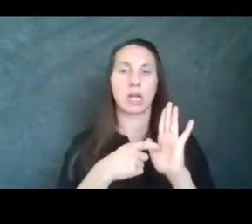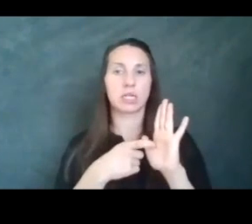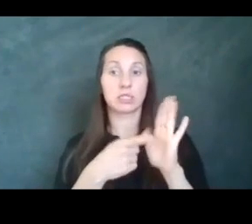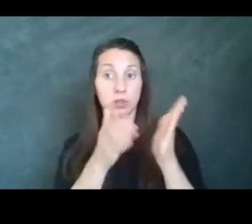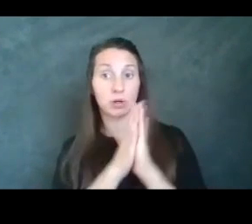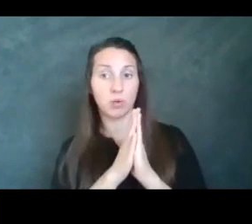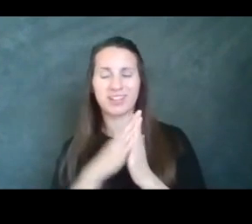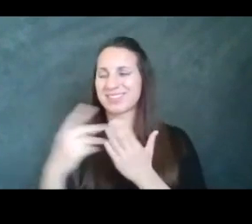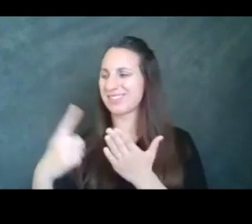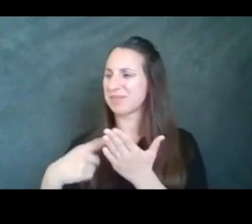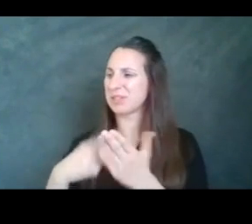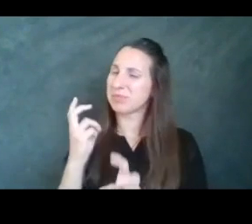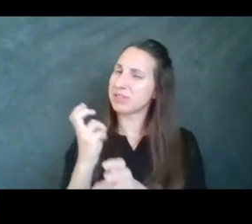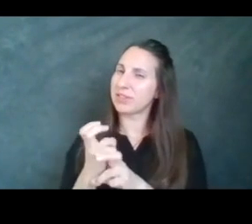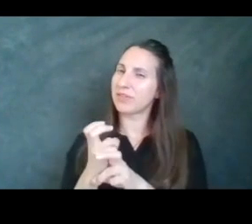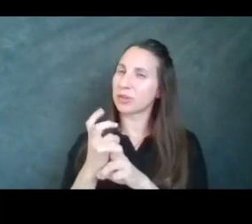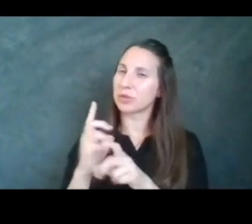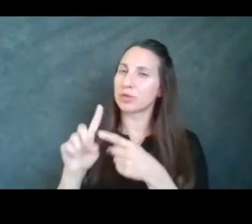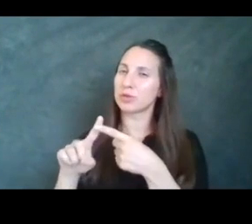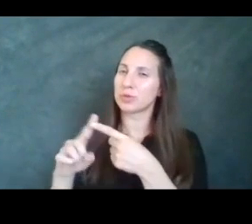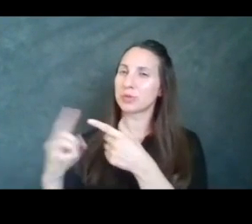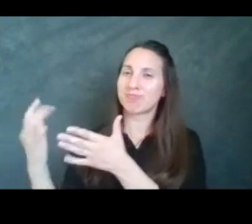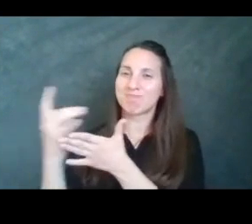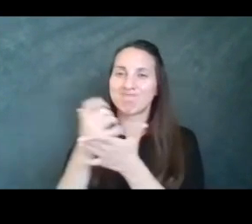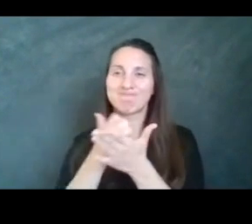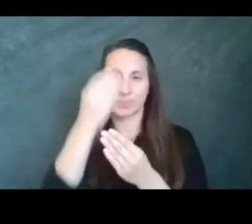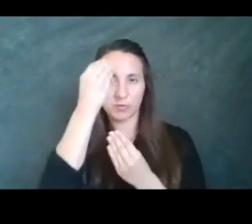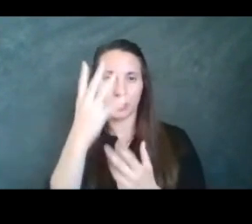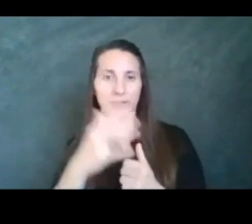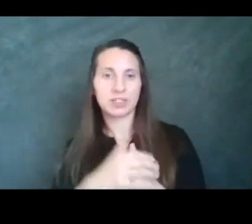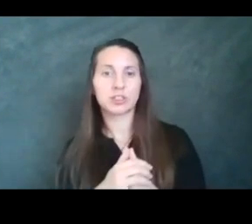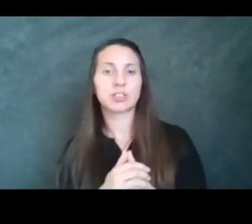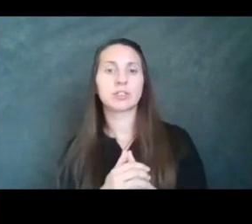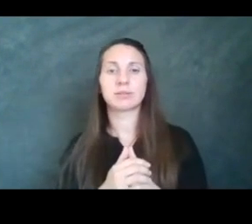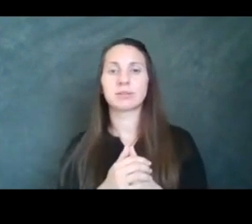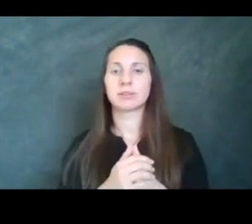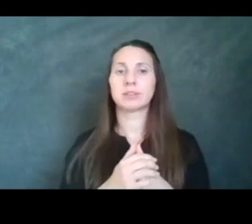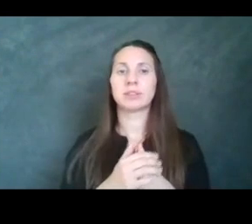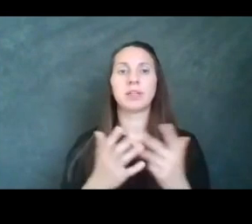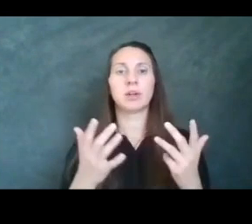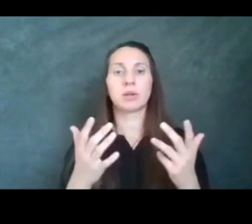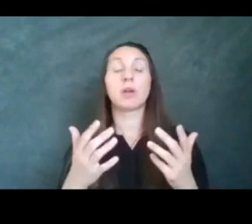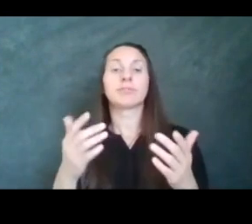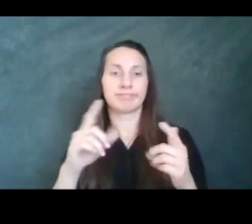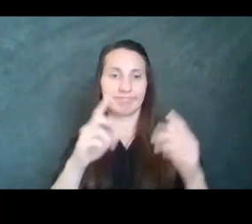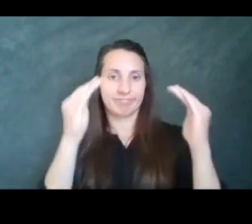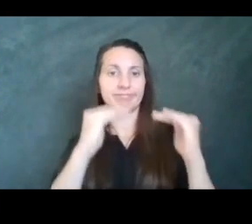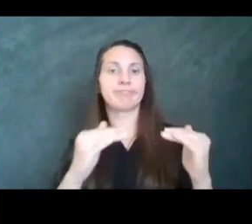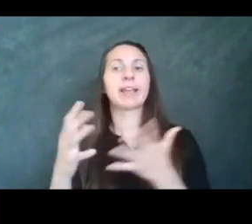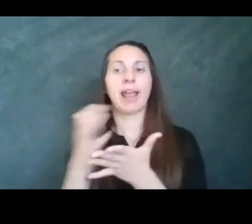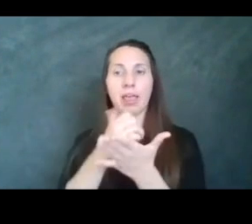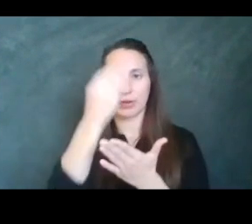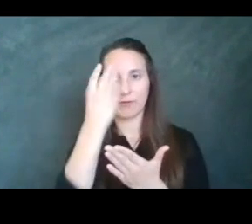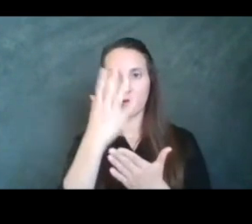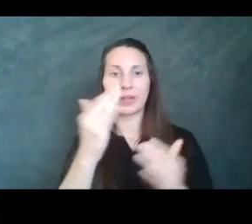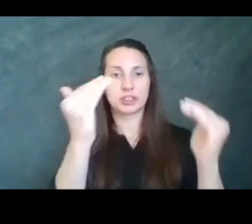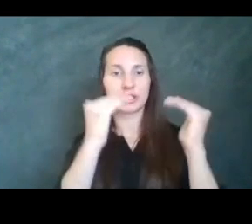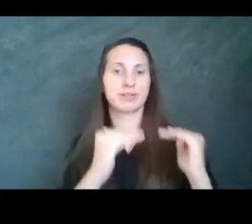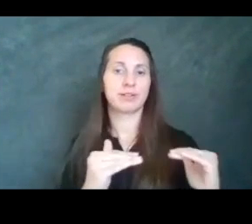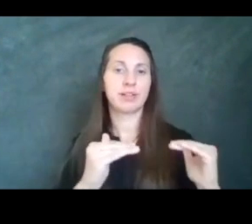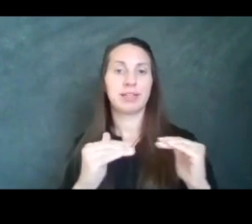difficult, to gathering information, exploring accommodation options, to then choosing an